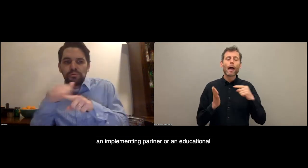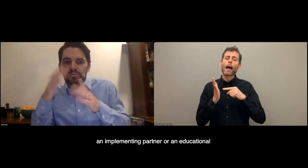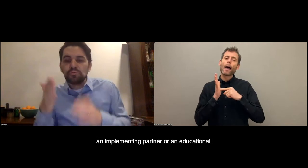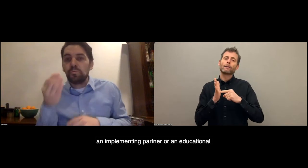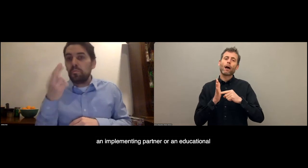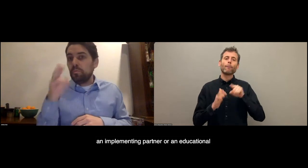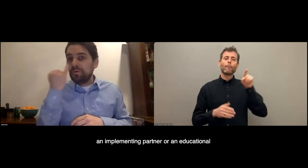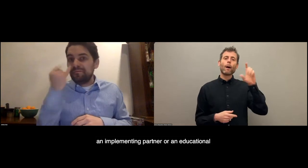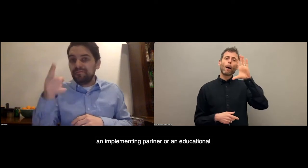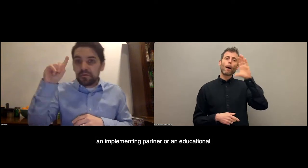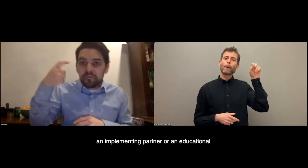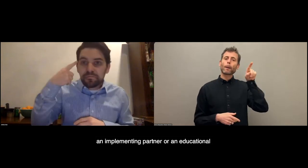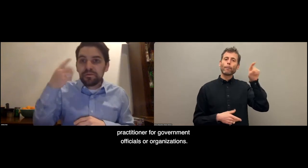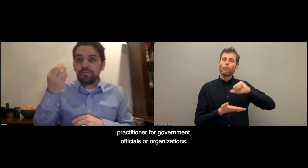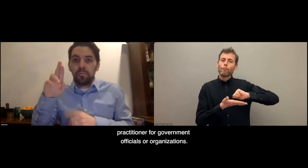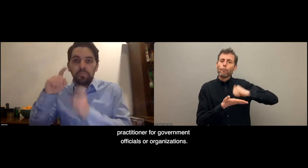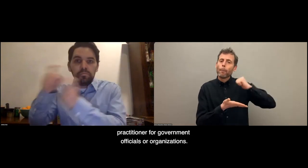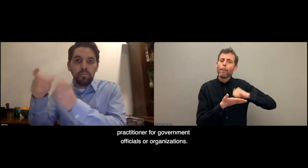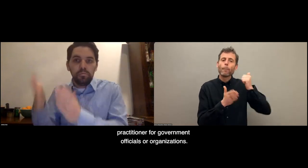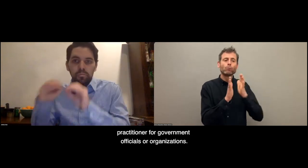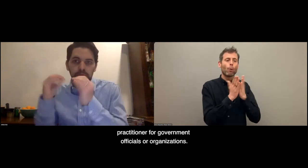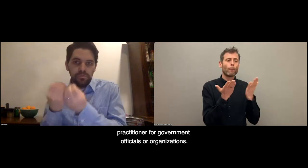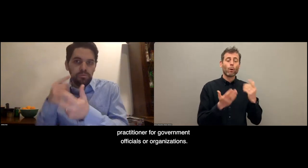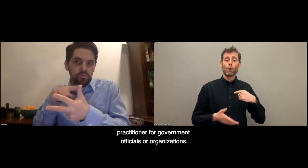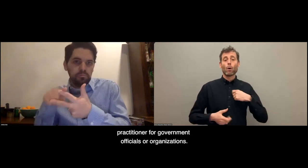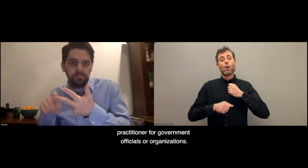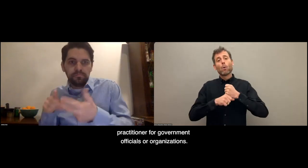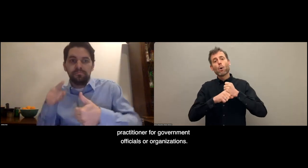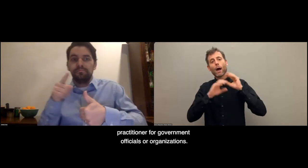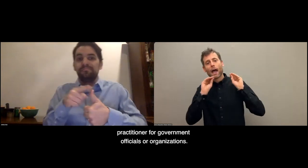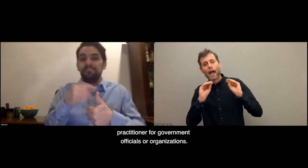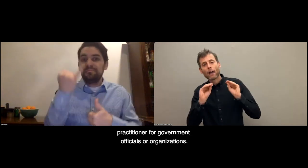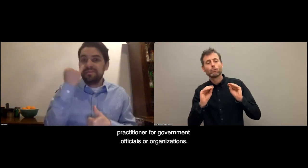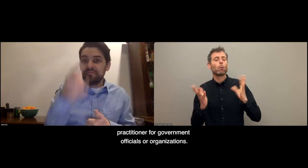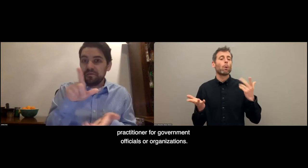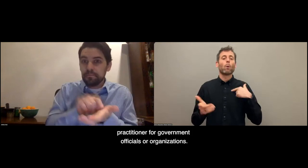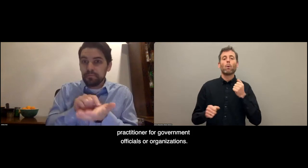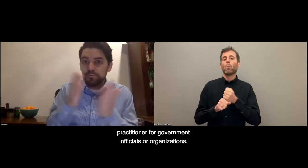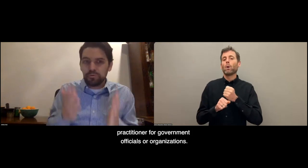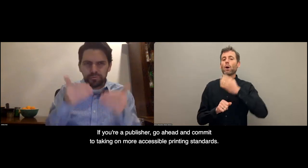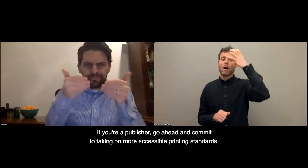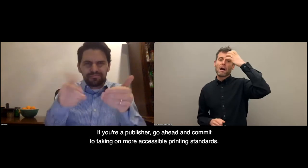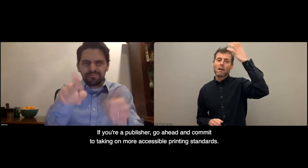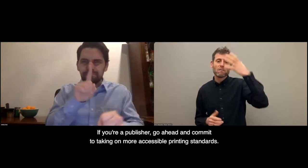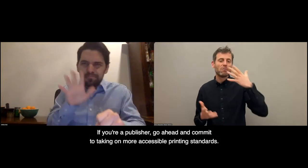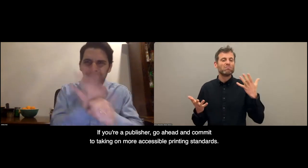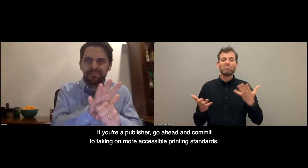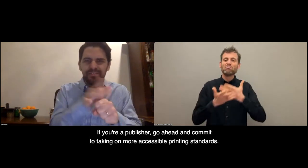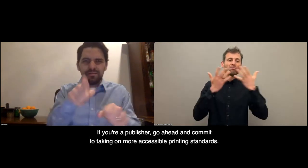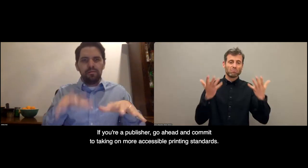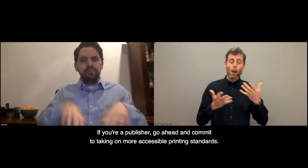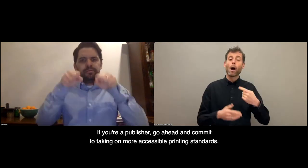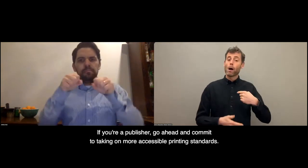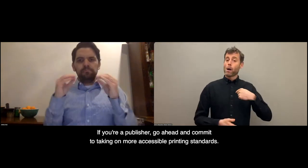an implementing partner or an educational practitioner for government officials or organizations, if you're a